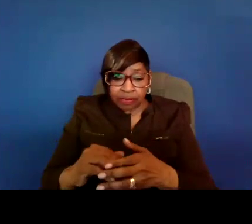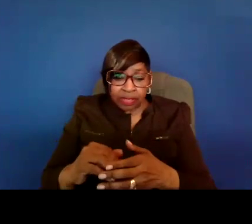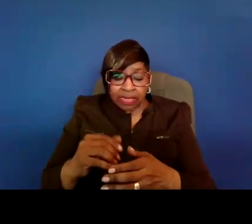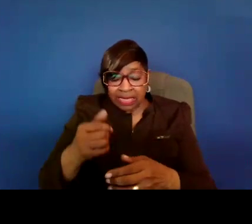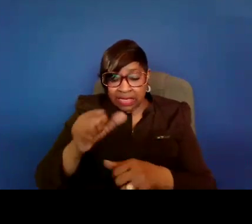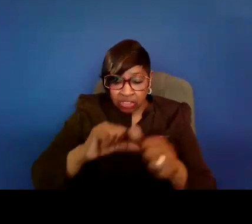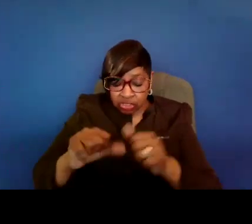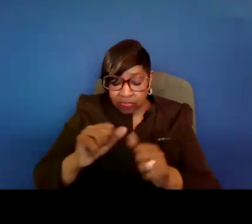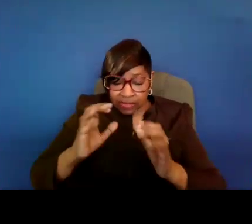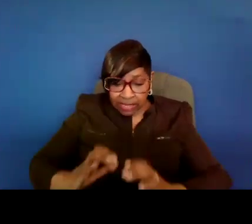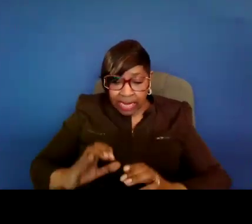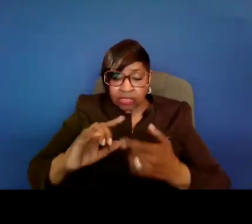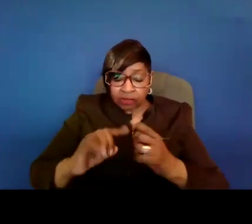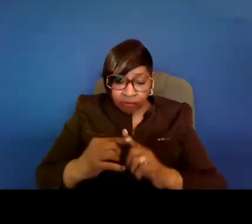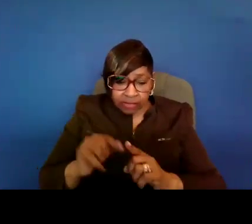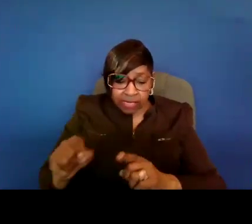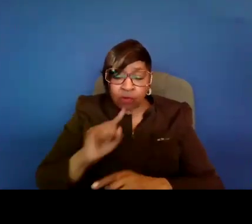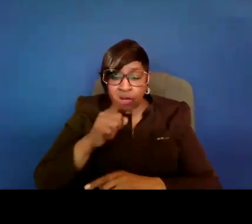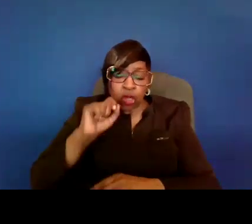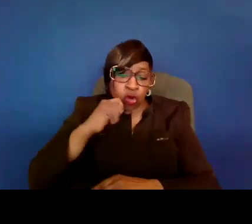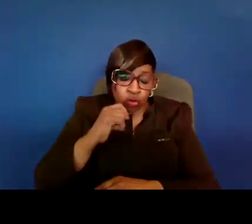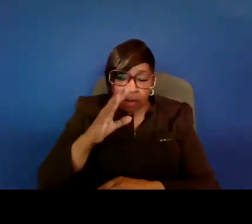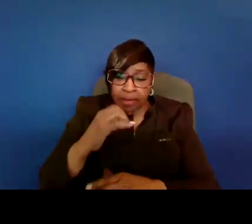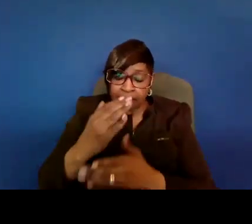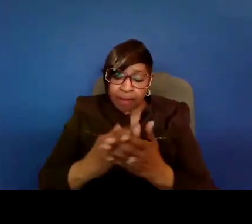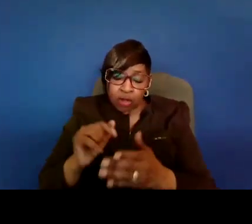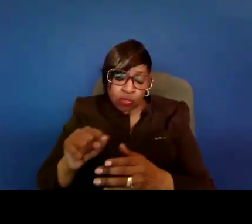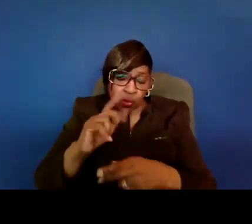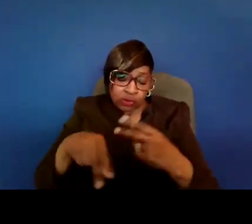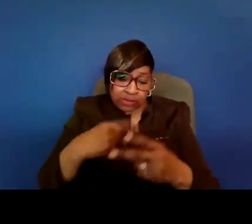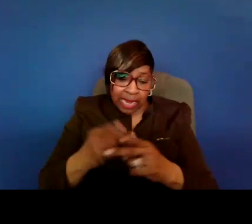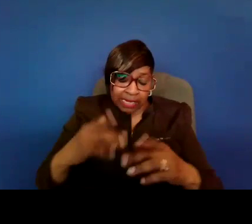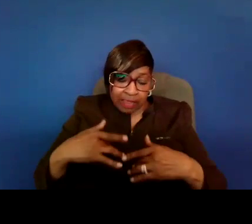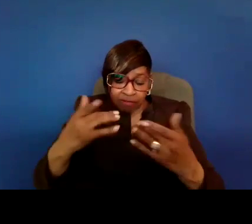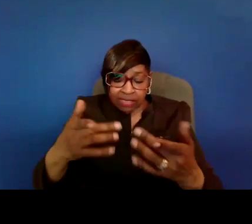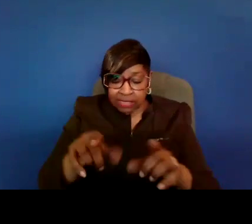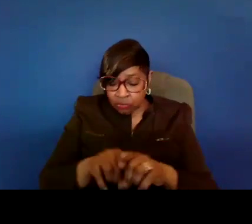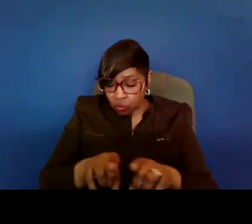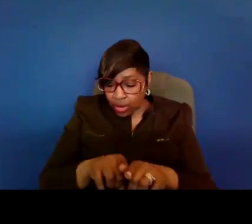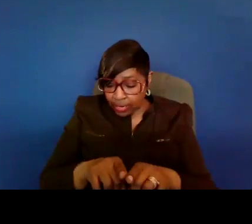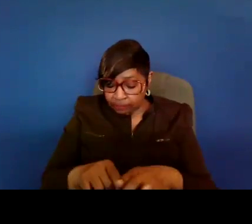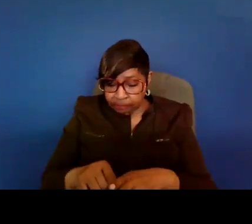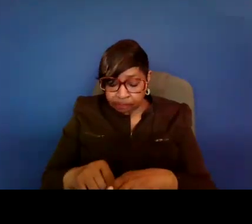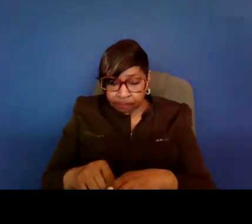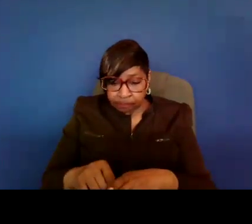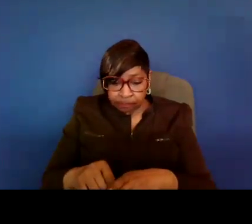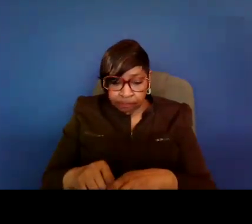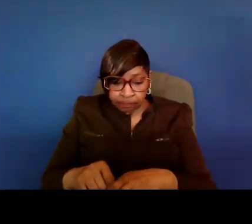and friends. And they're just really cool to be a part of those kind of events as well.